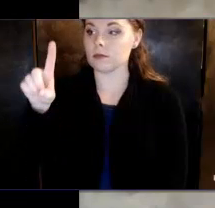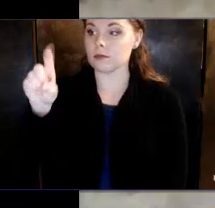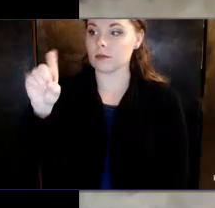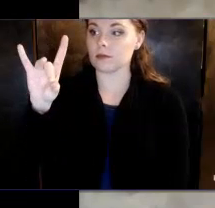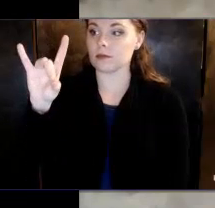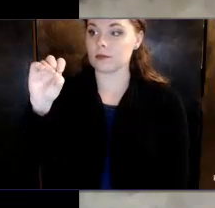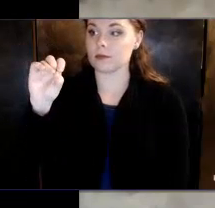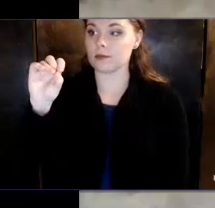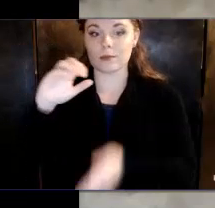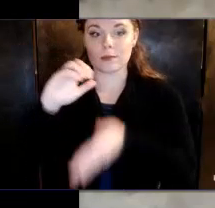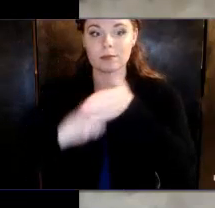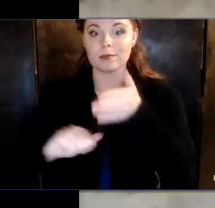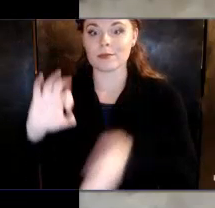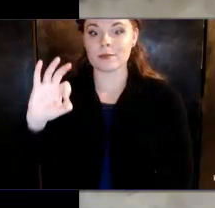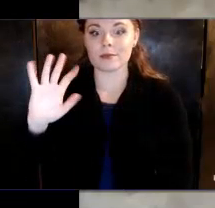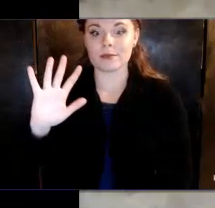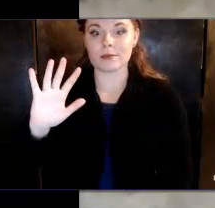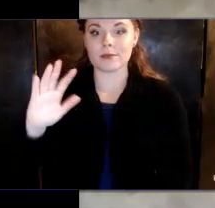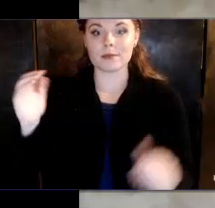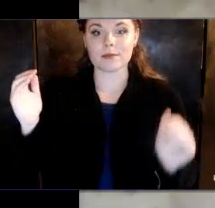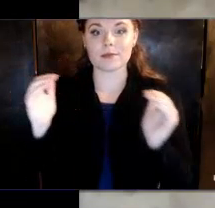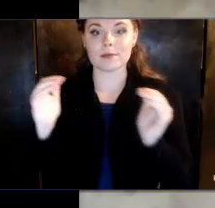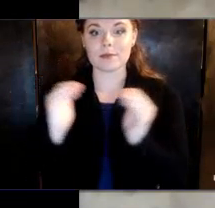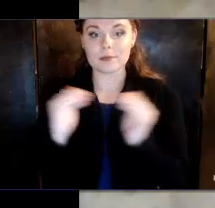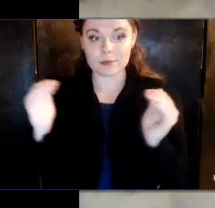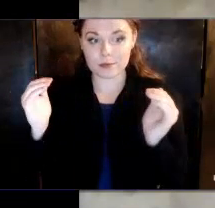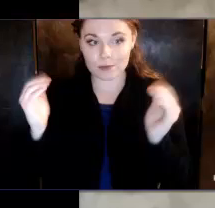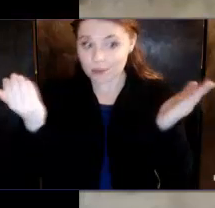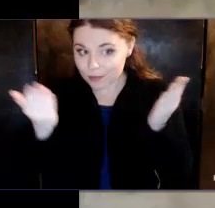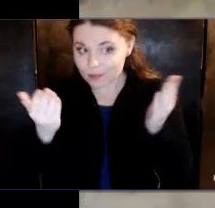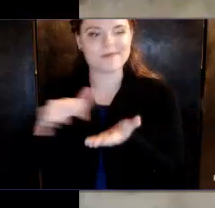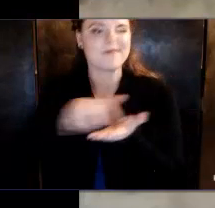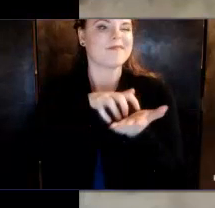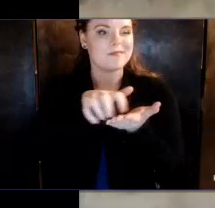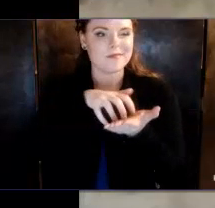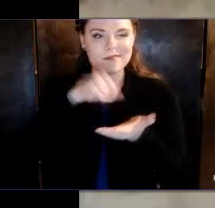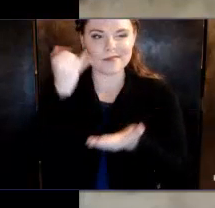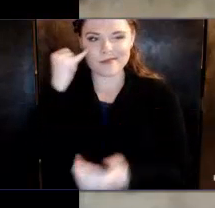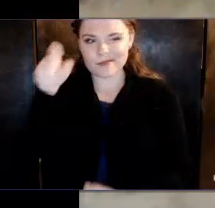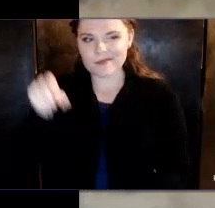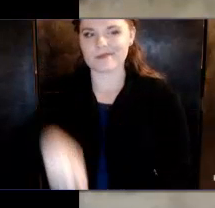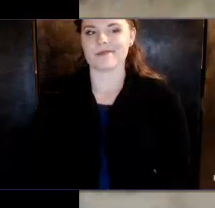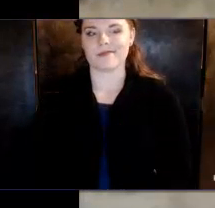180 minus 95, grab a calculator if you need to,